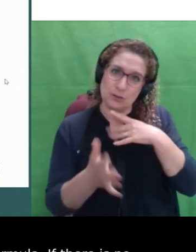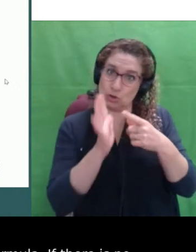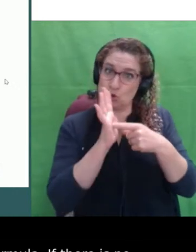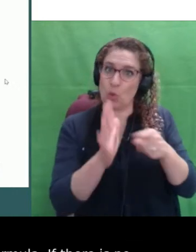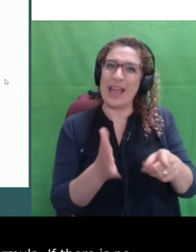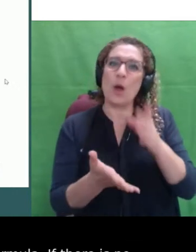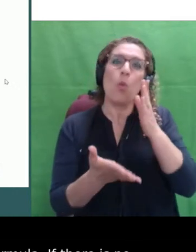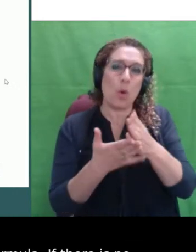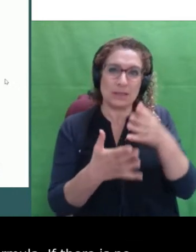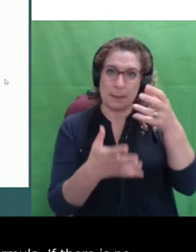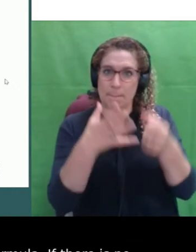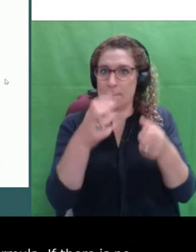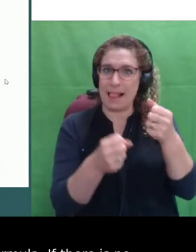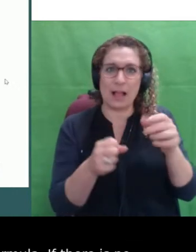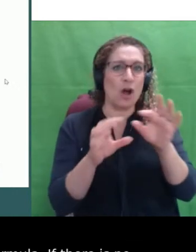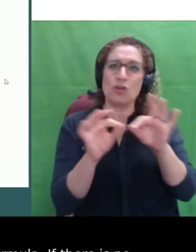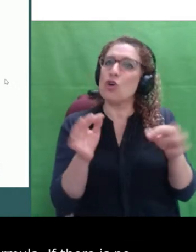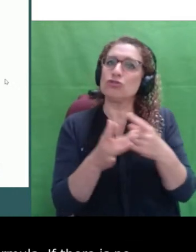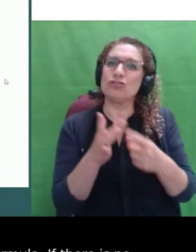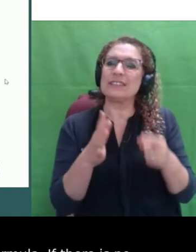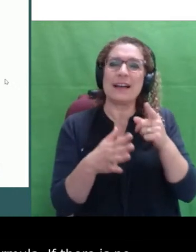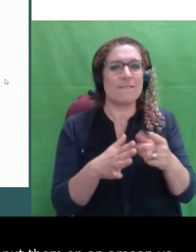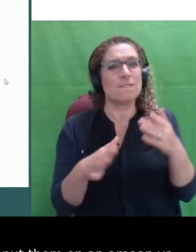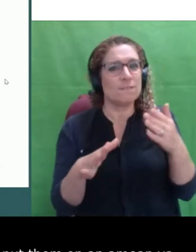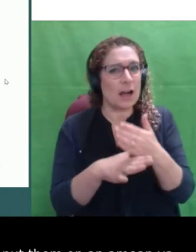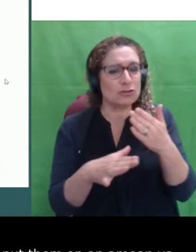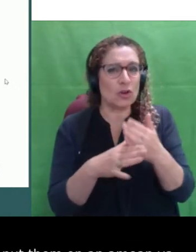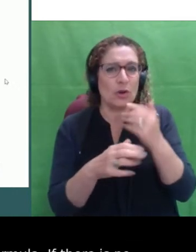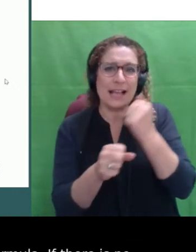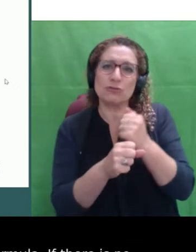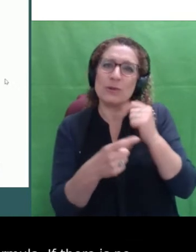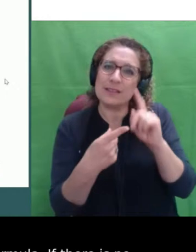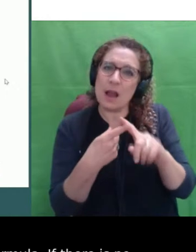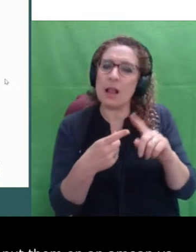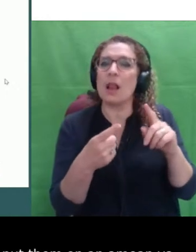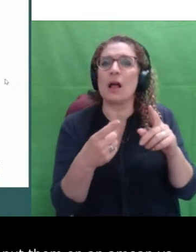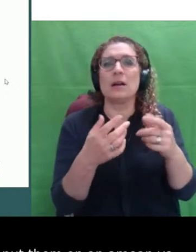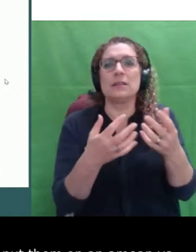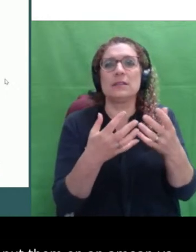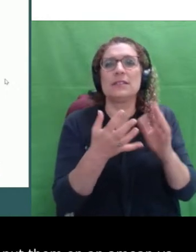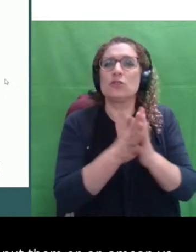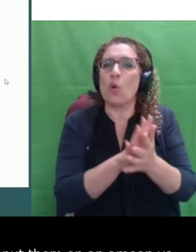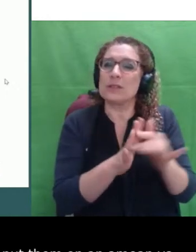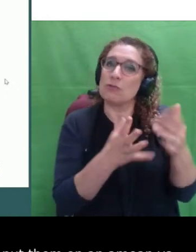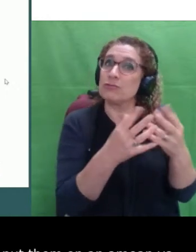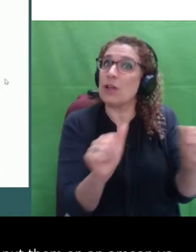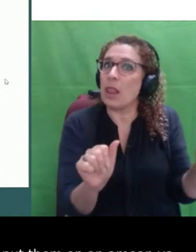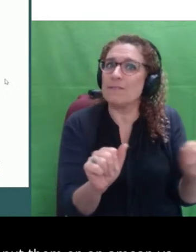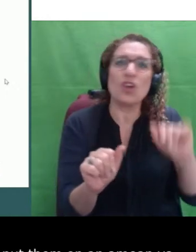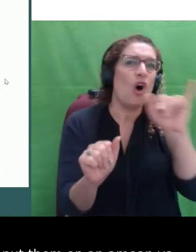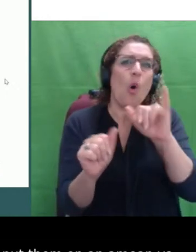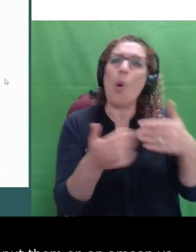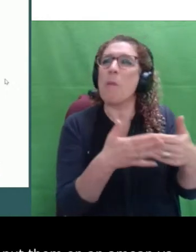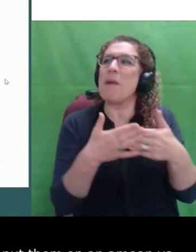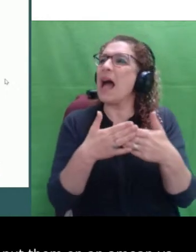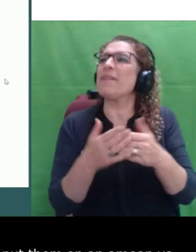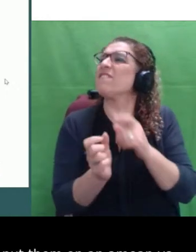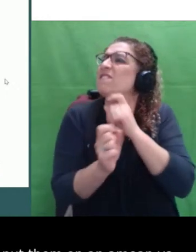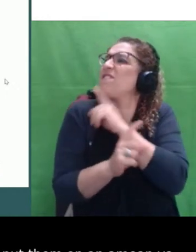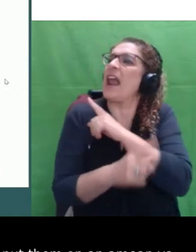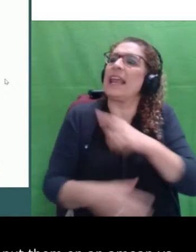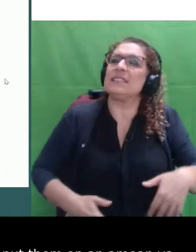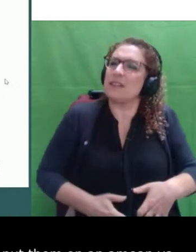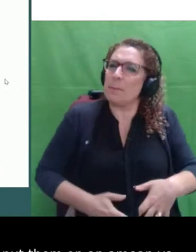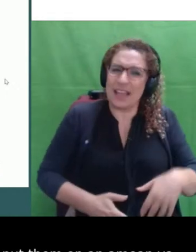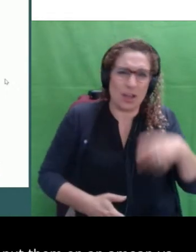not just maybe a functional gastrointestinal disorder that's resolved or not just baby having a funny five minutes because nobody wants to